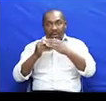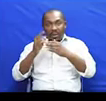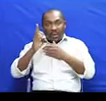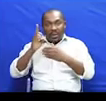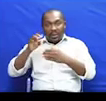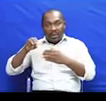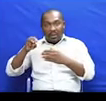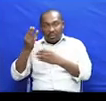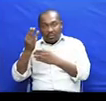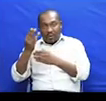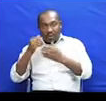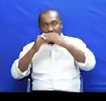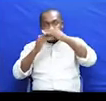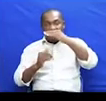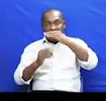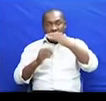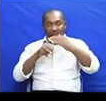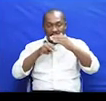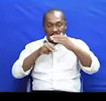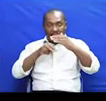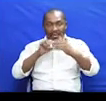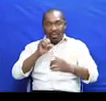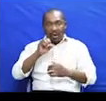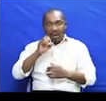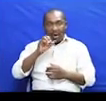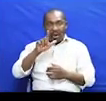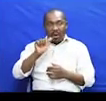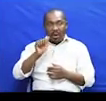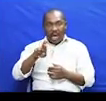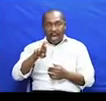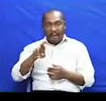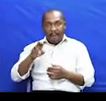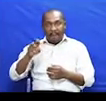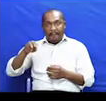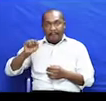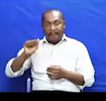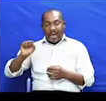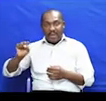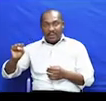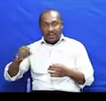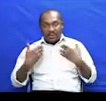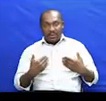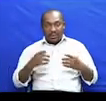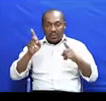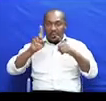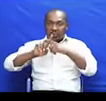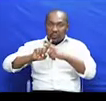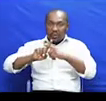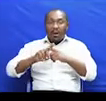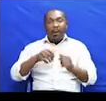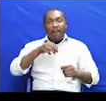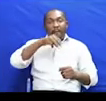mass. We don't have the molar mass, so make subject by cross multiplication. Therefore, molar mass